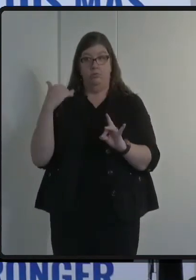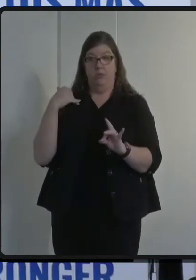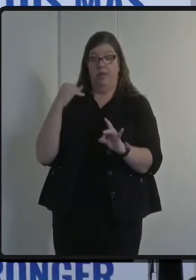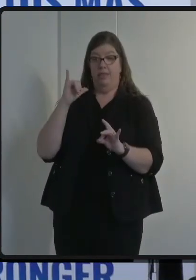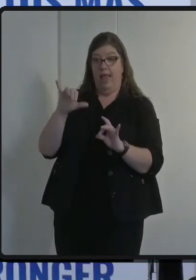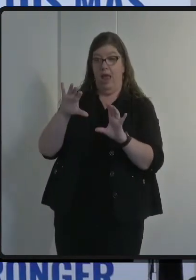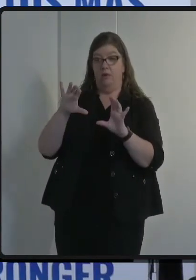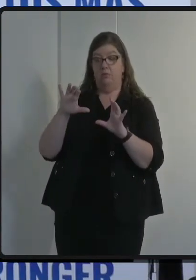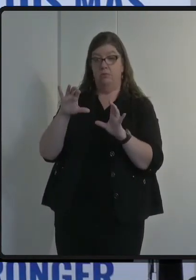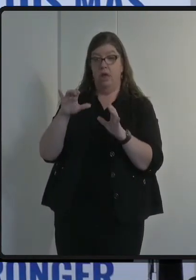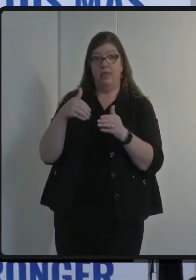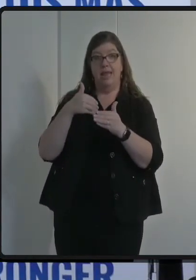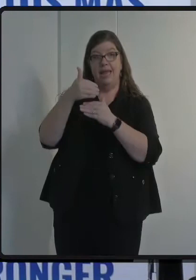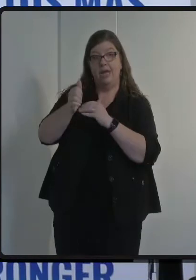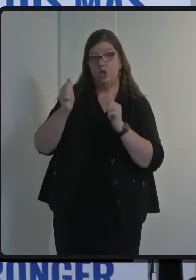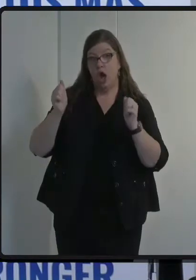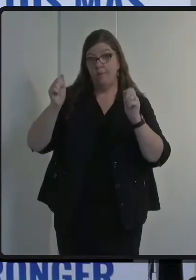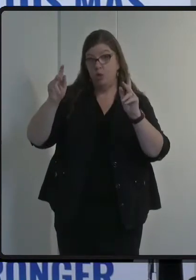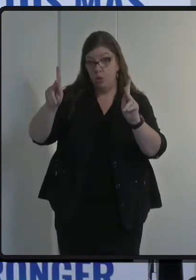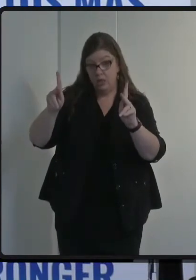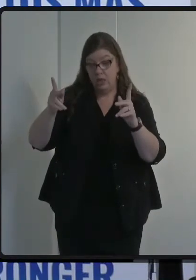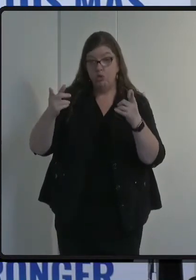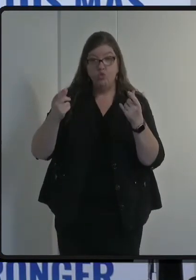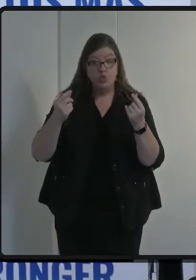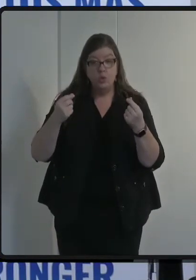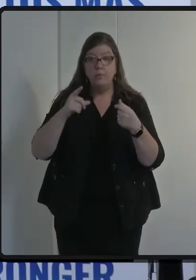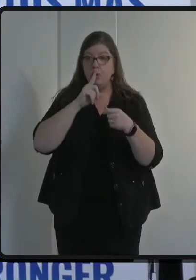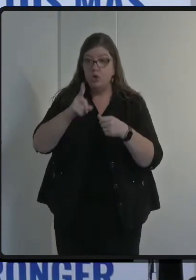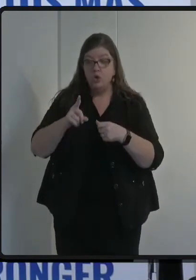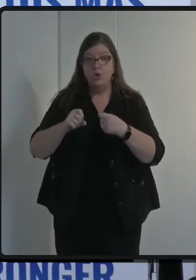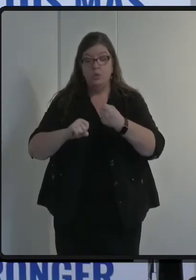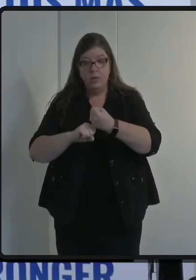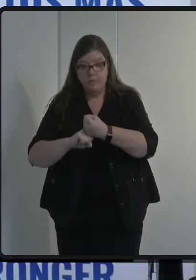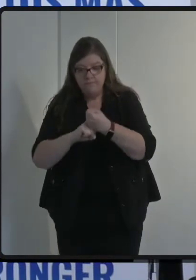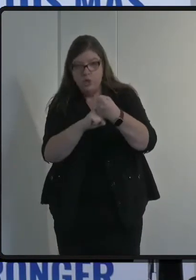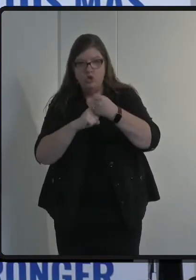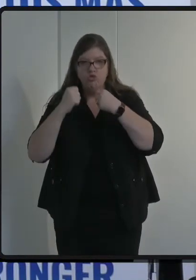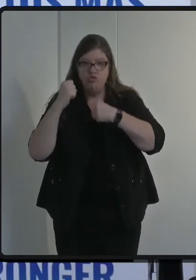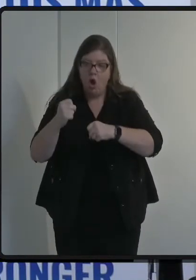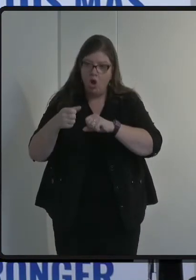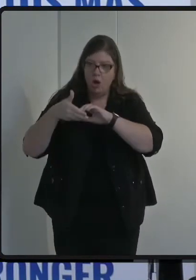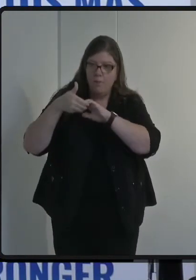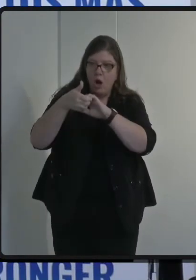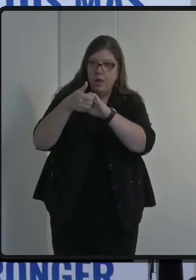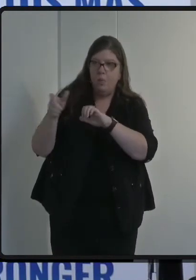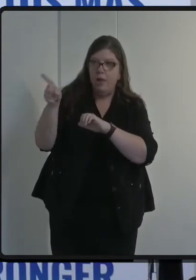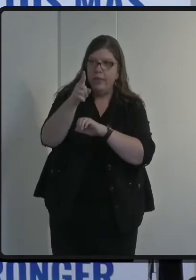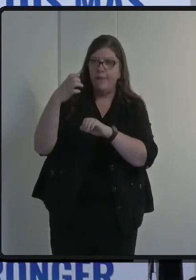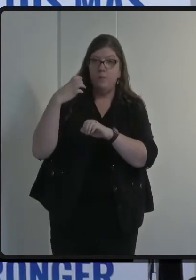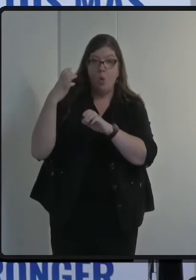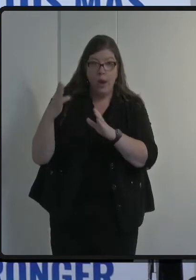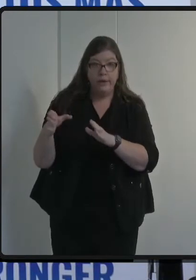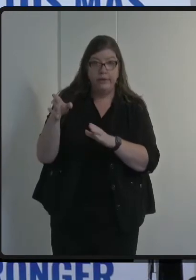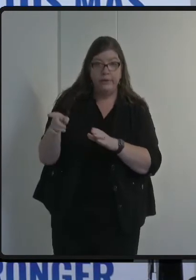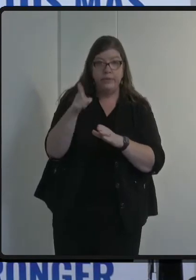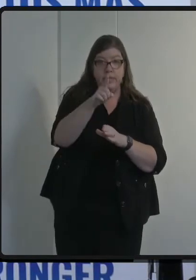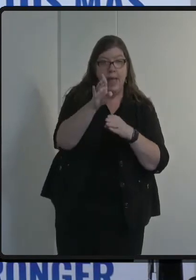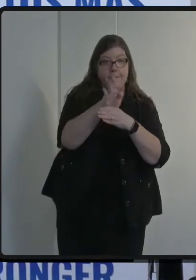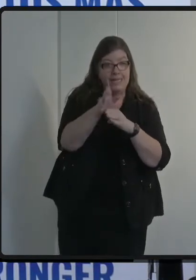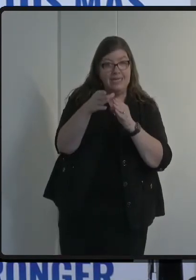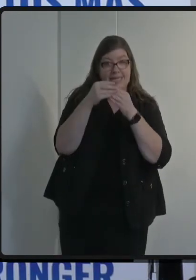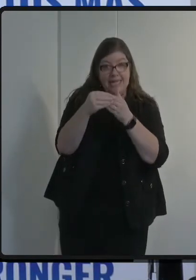next opportunity is to make sure that we strengthen the partnership with employers and with business leaders and